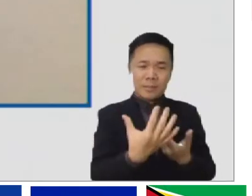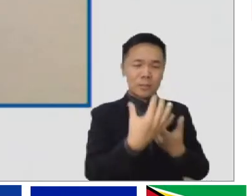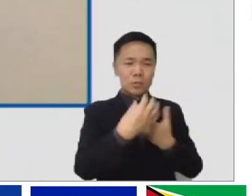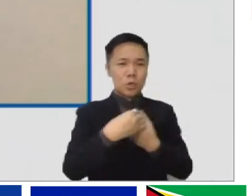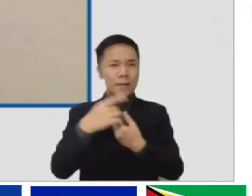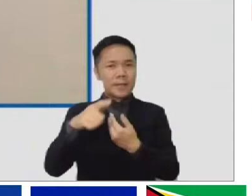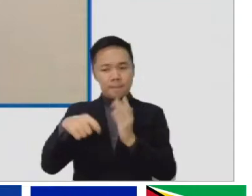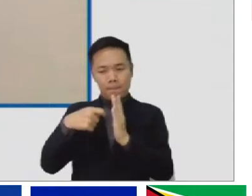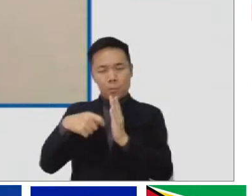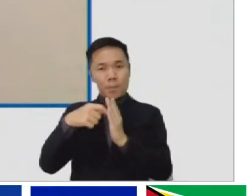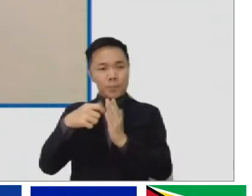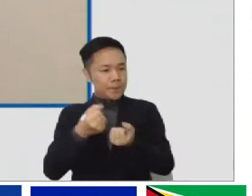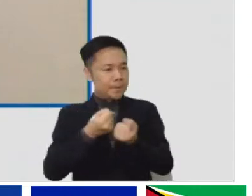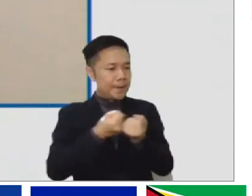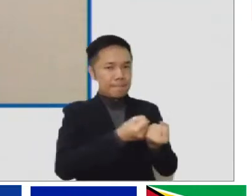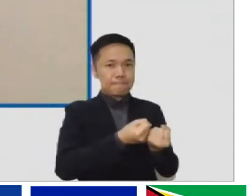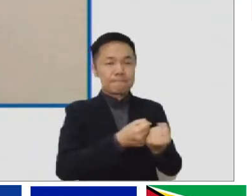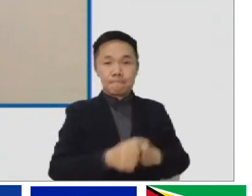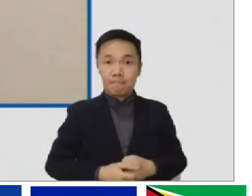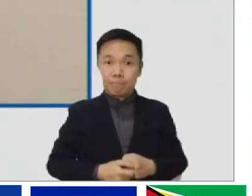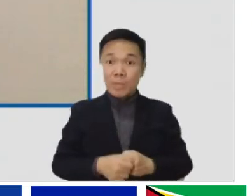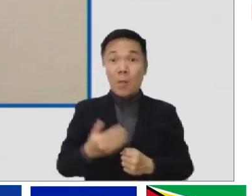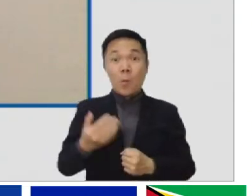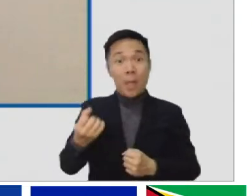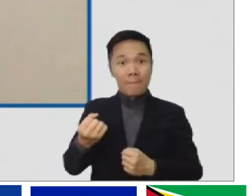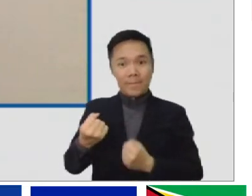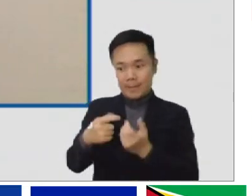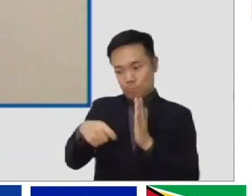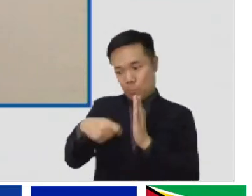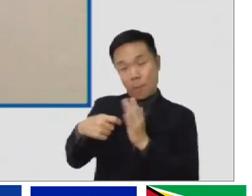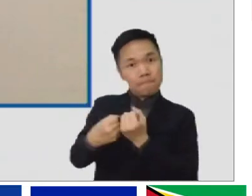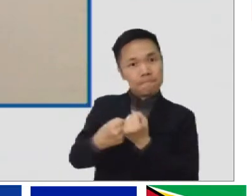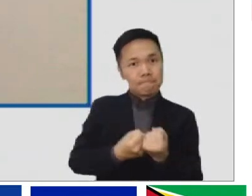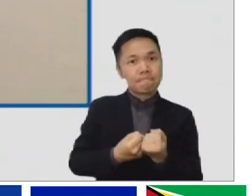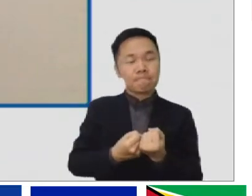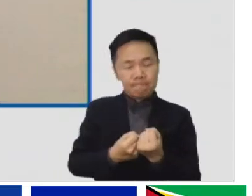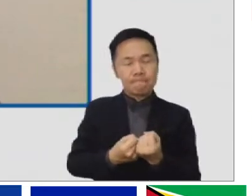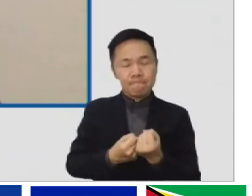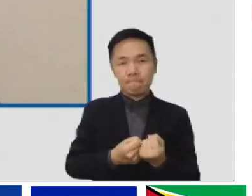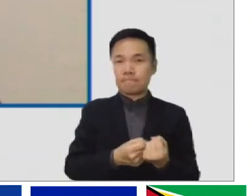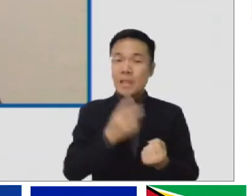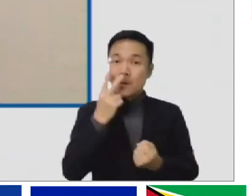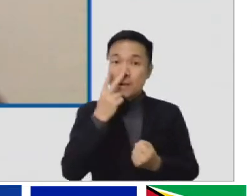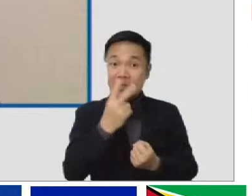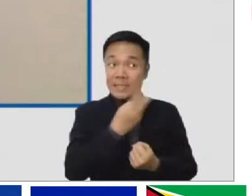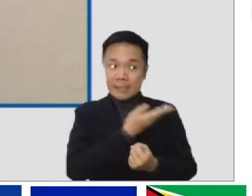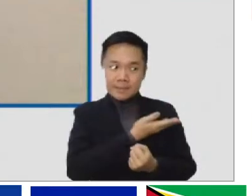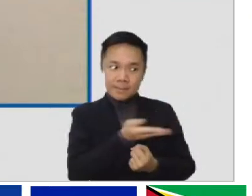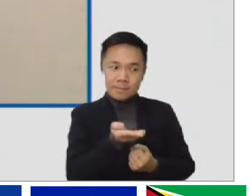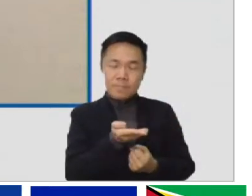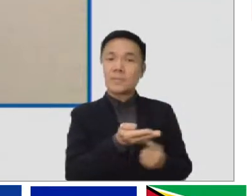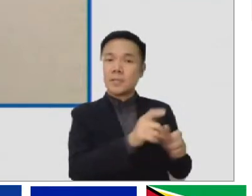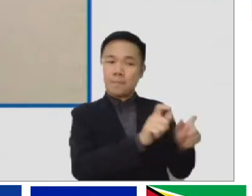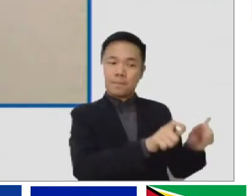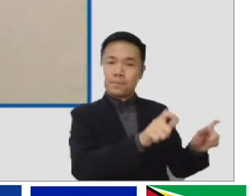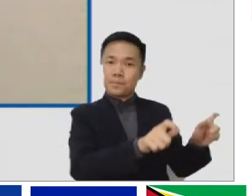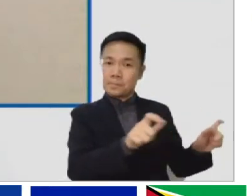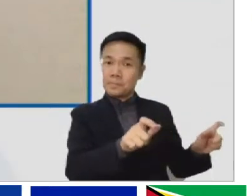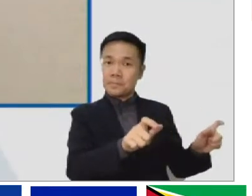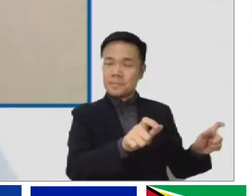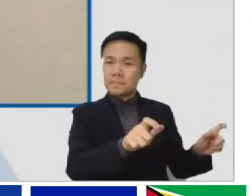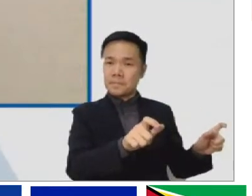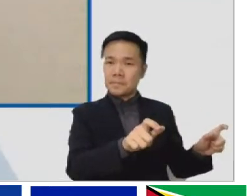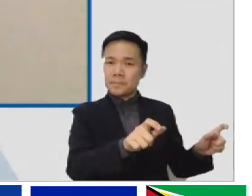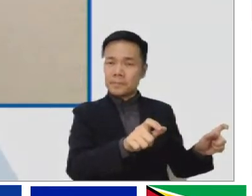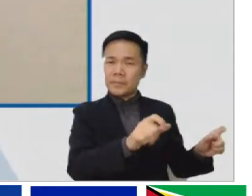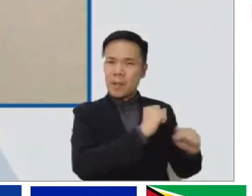support, we were able to, we think, identify and to protect those persons who might